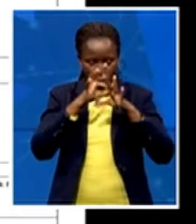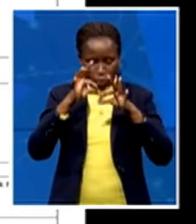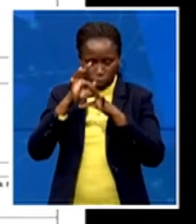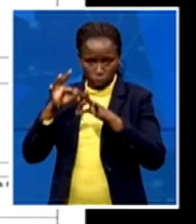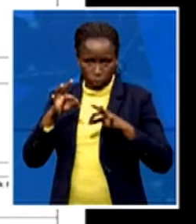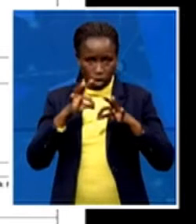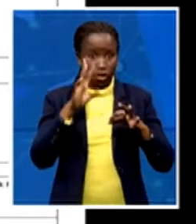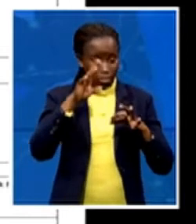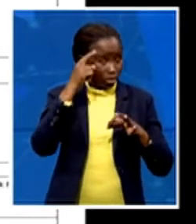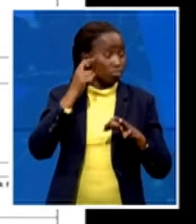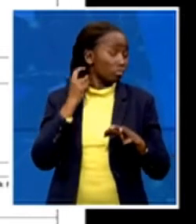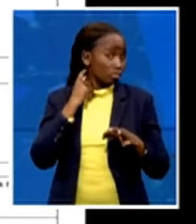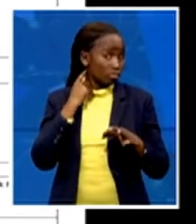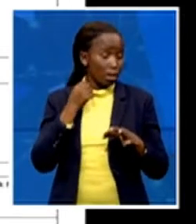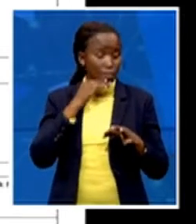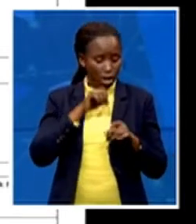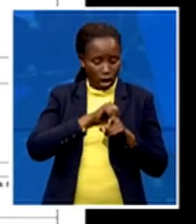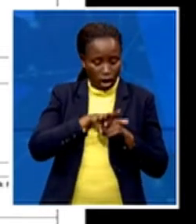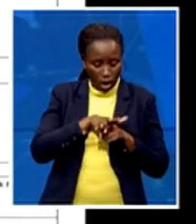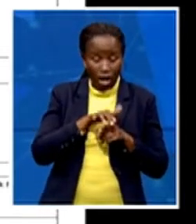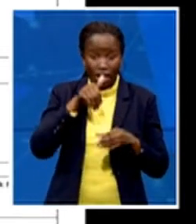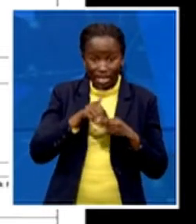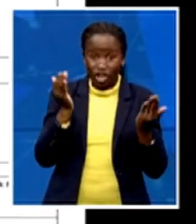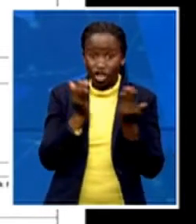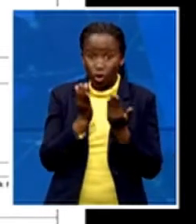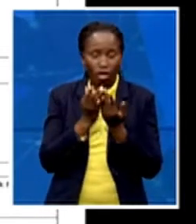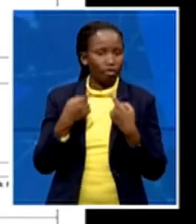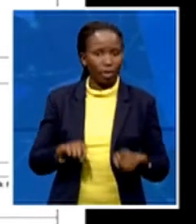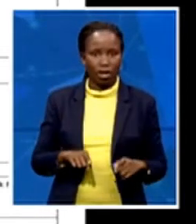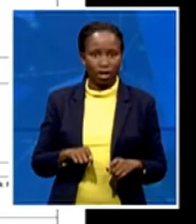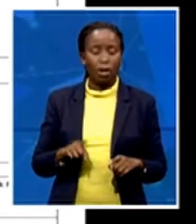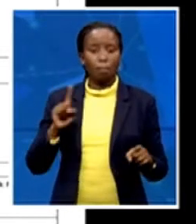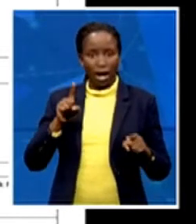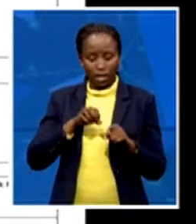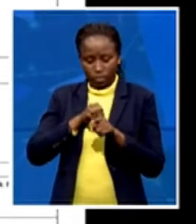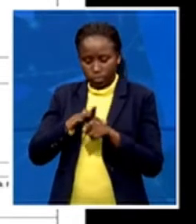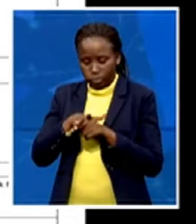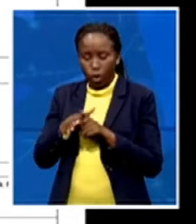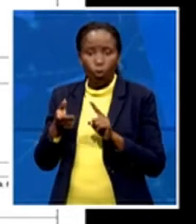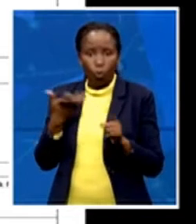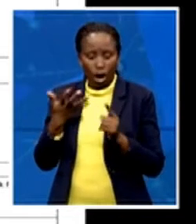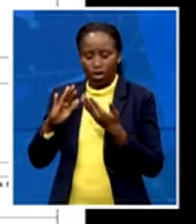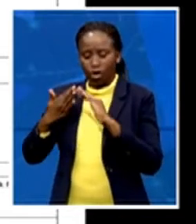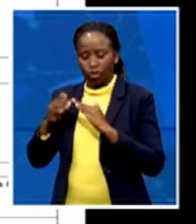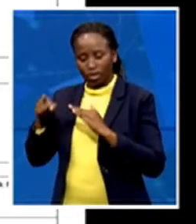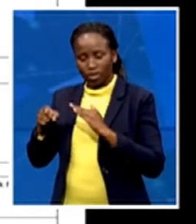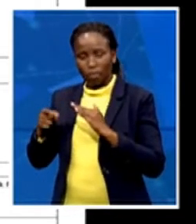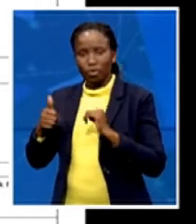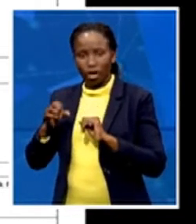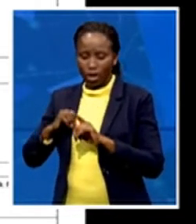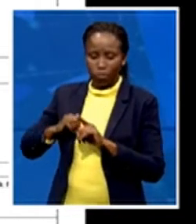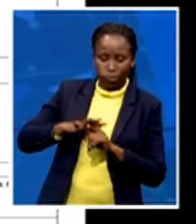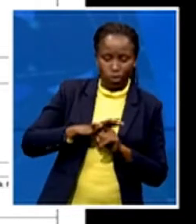school. Transmissions are in the community setting, but the cases gathers at the school. And this is